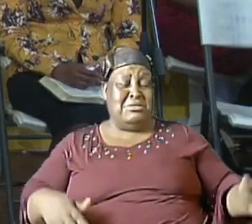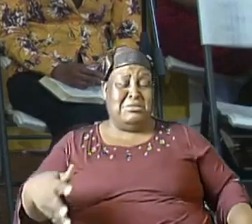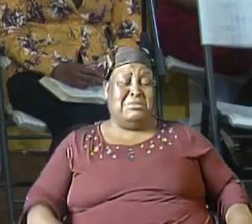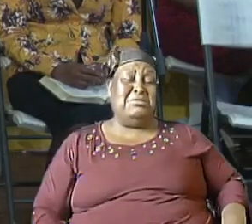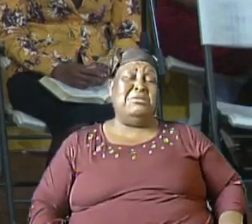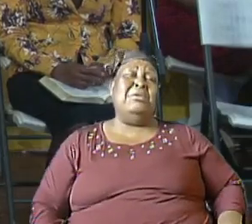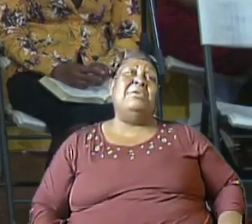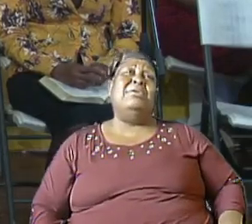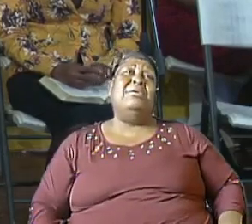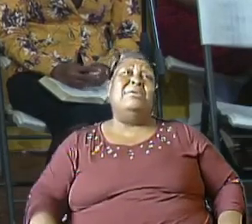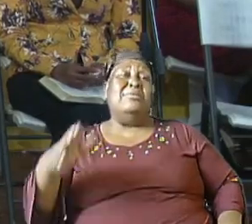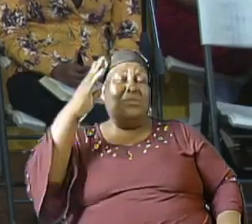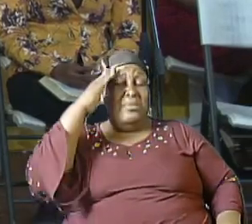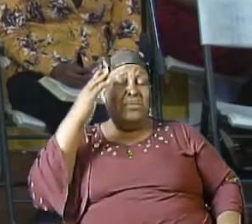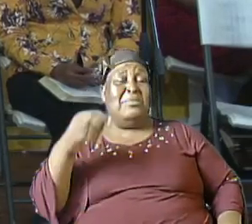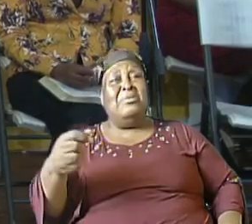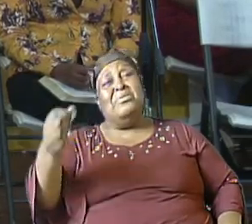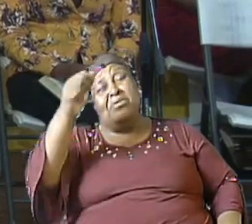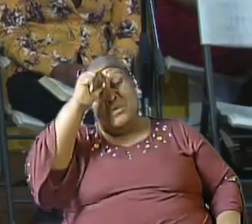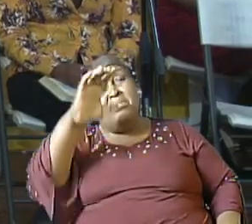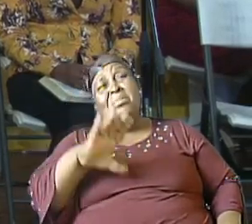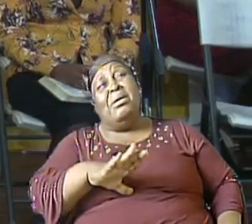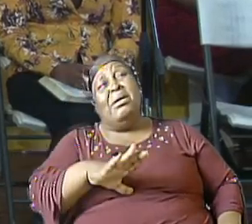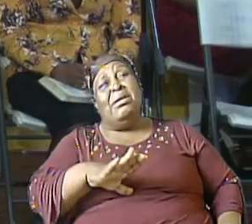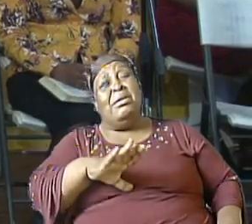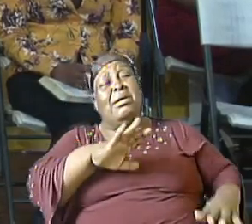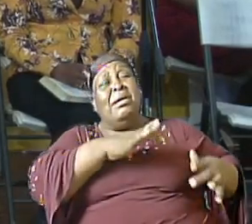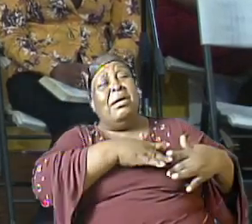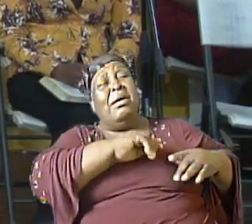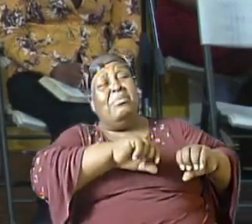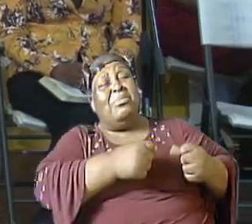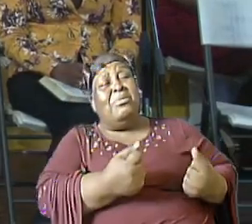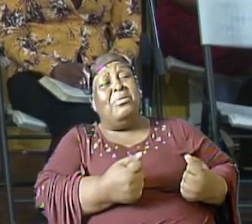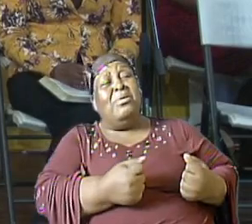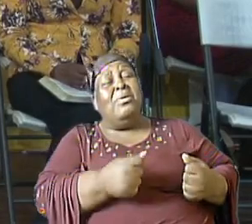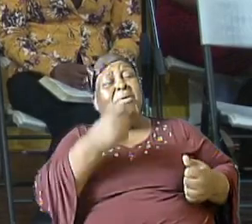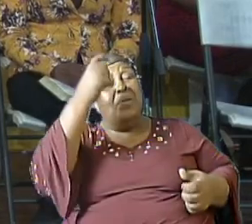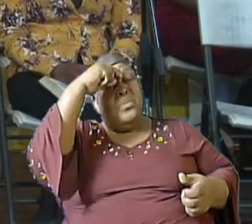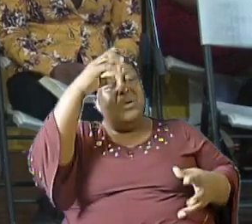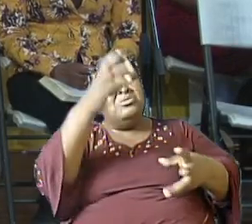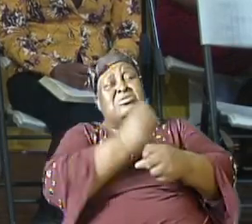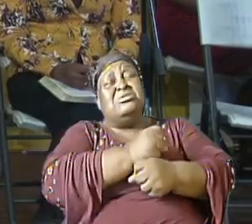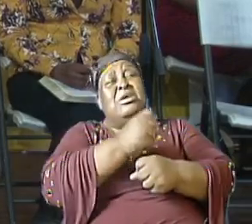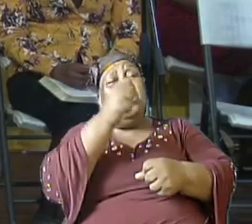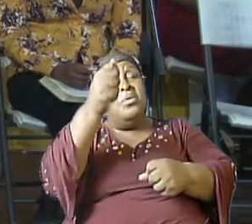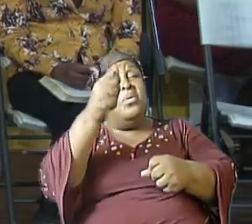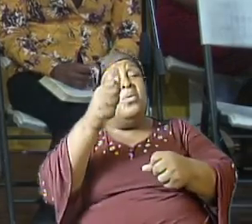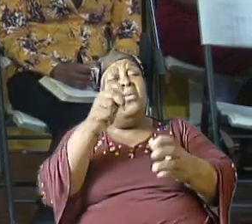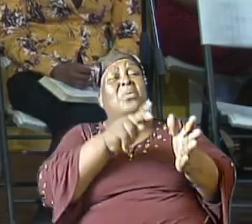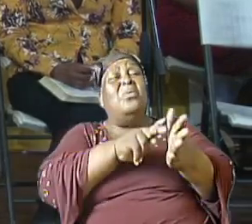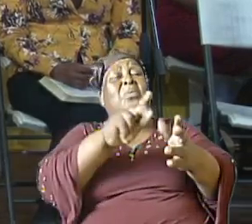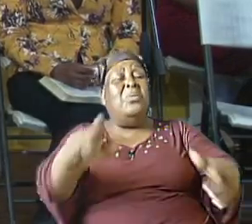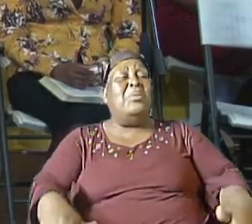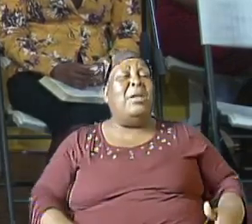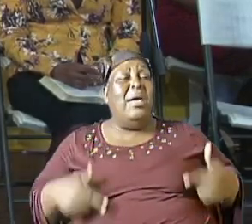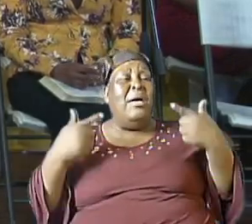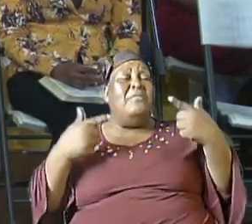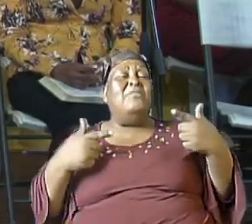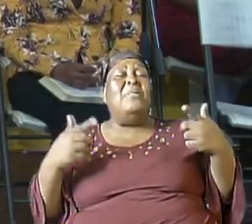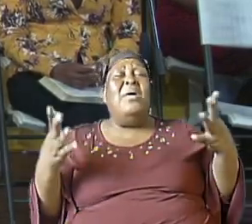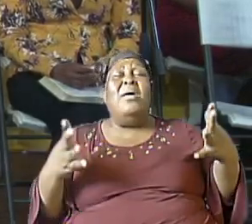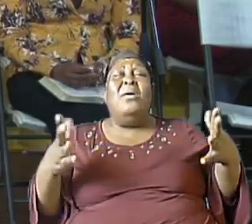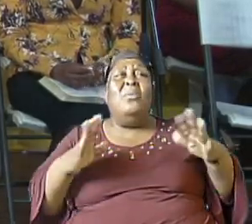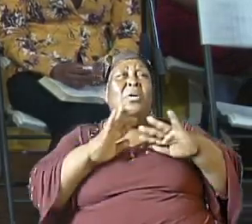the man who has been heartbroken and wished to take his life. What would